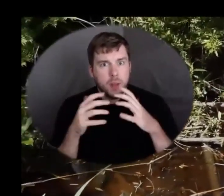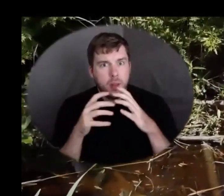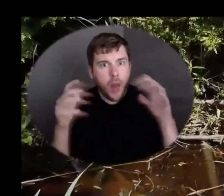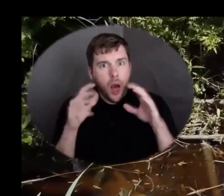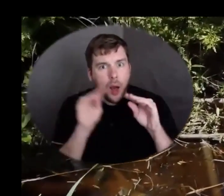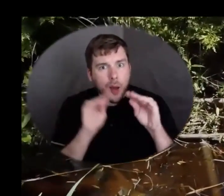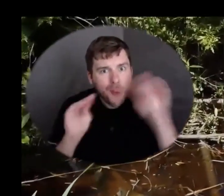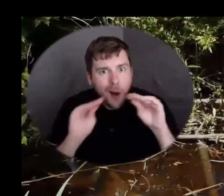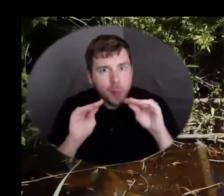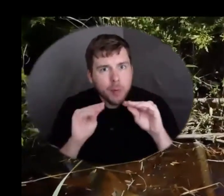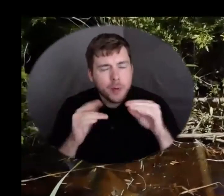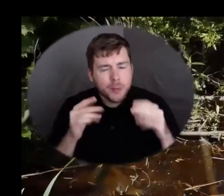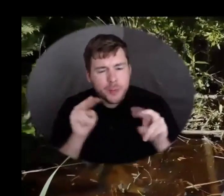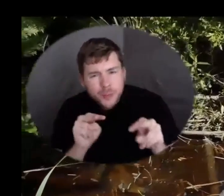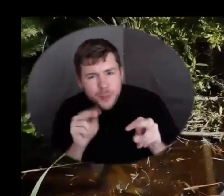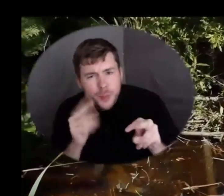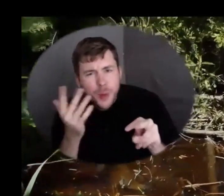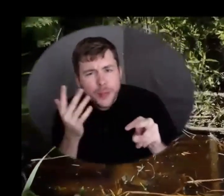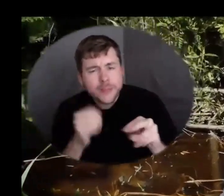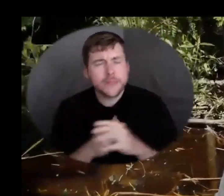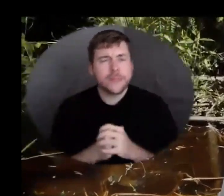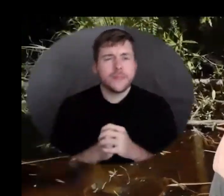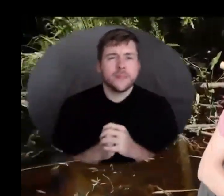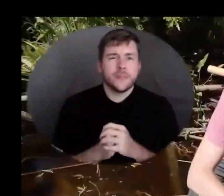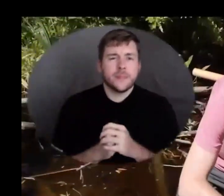Oh, there's a bunch of movement right here. What is that?